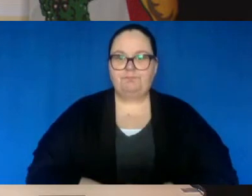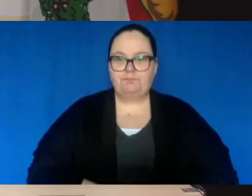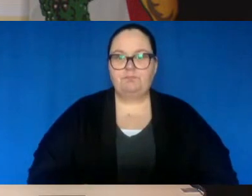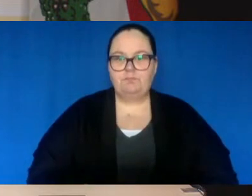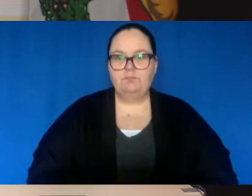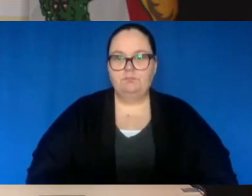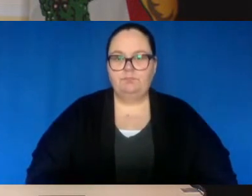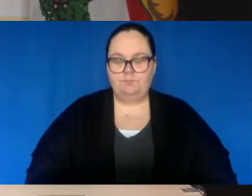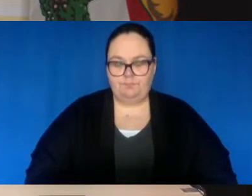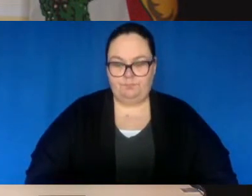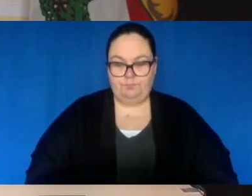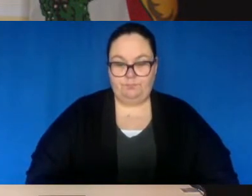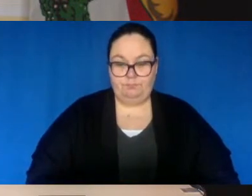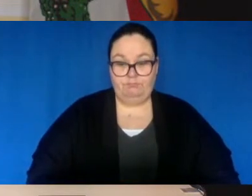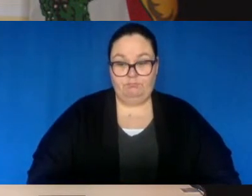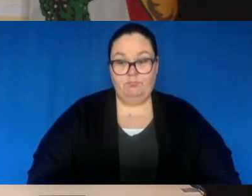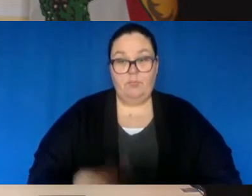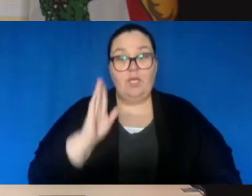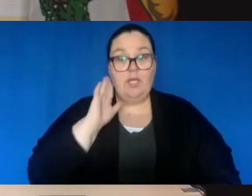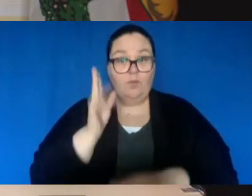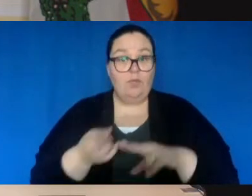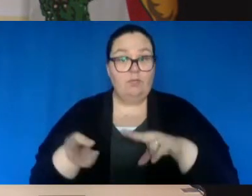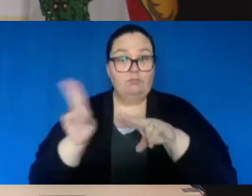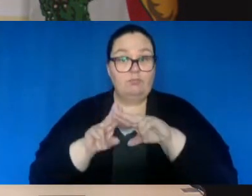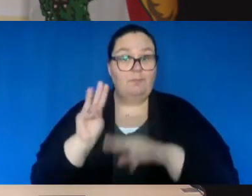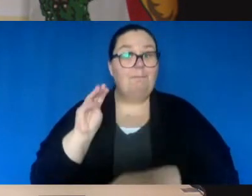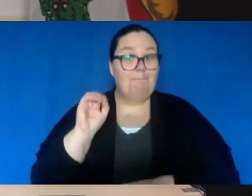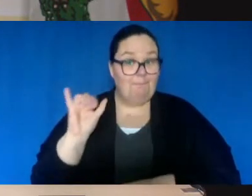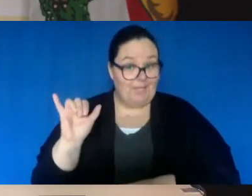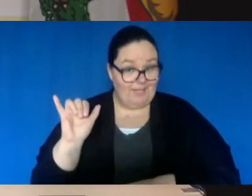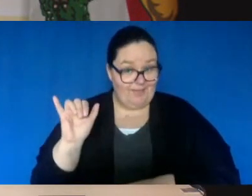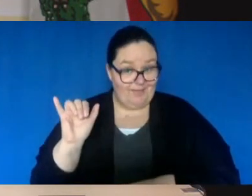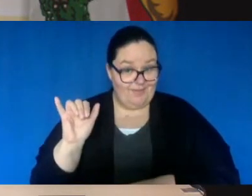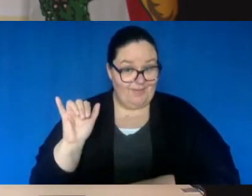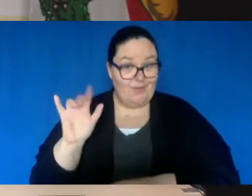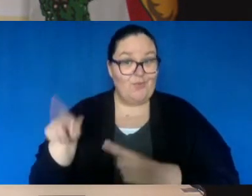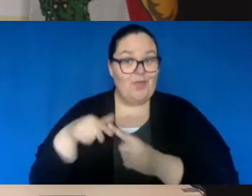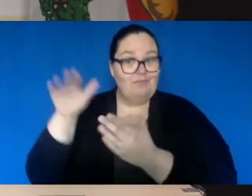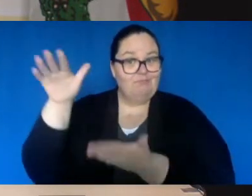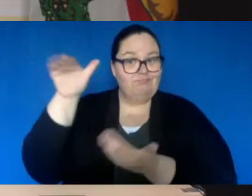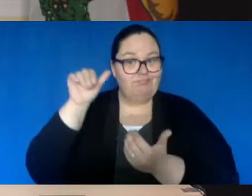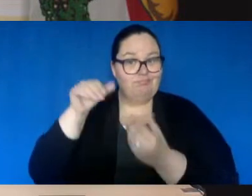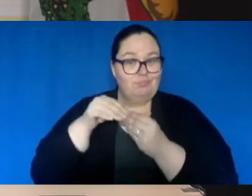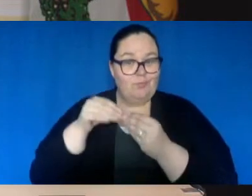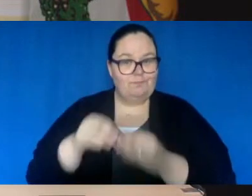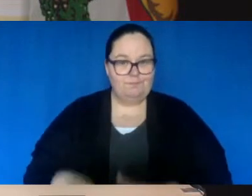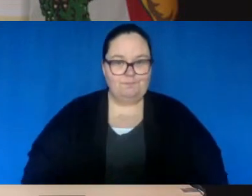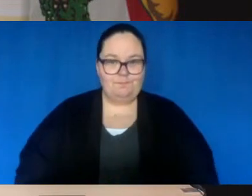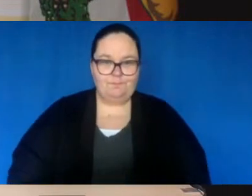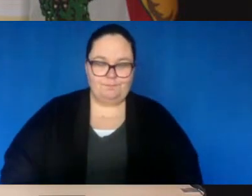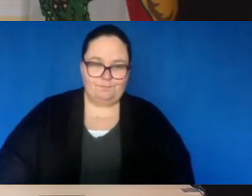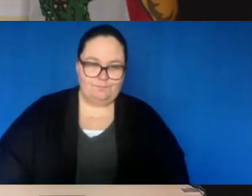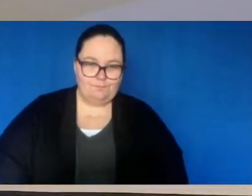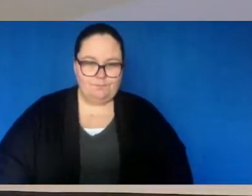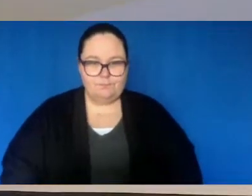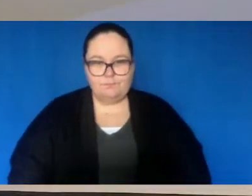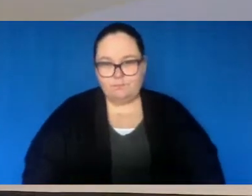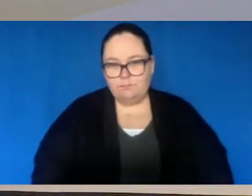current supply, and that will increase, of course, in May as the supply increases. It will likely get up to closer